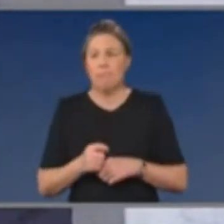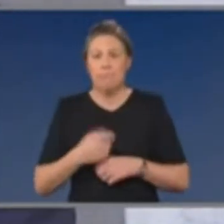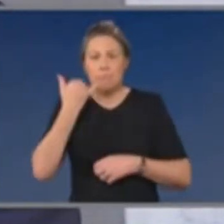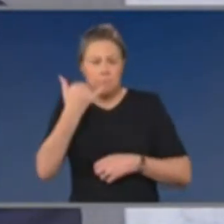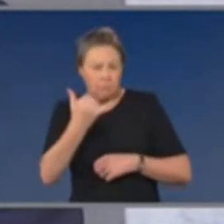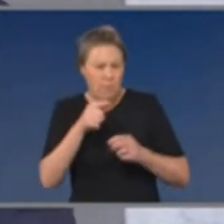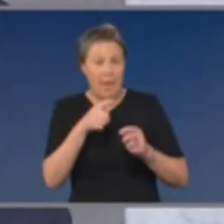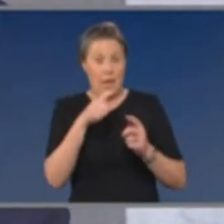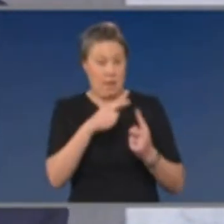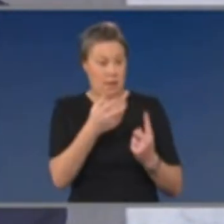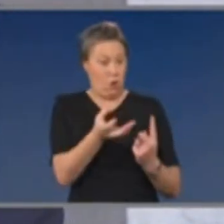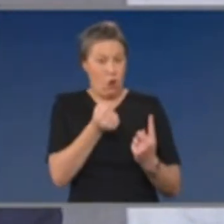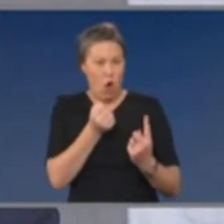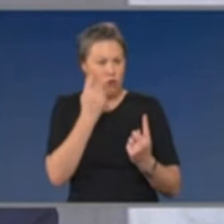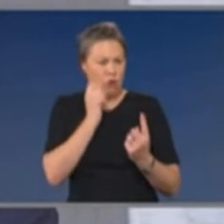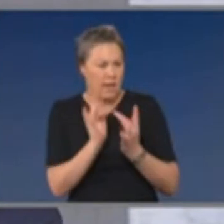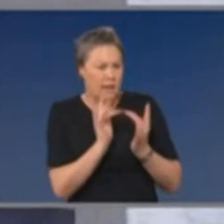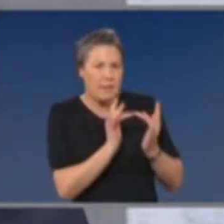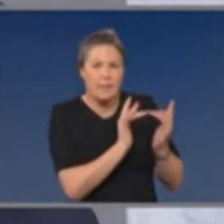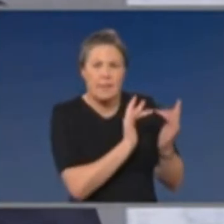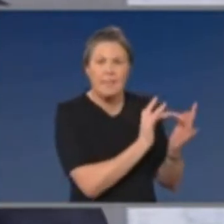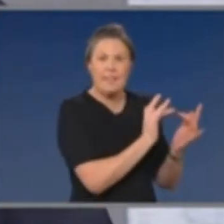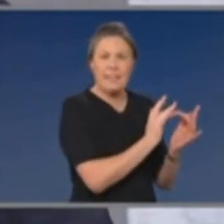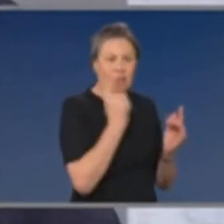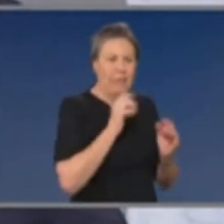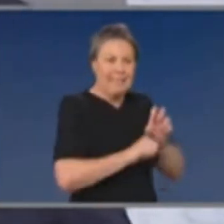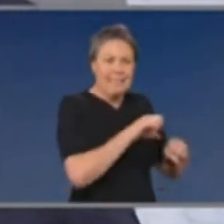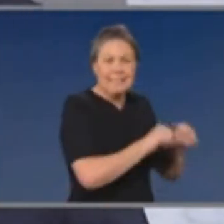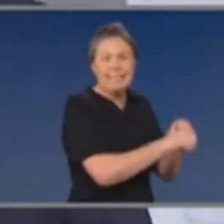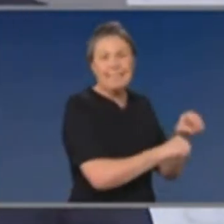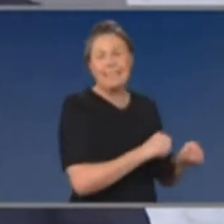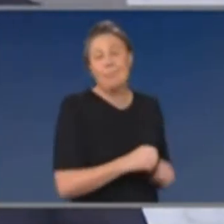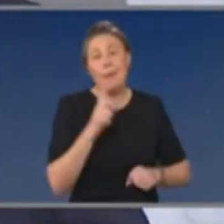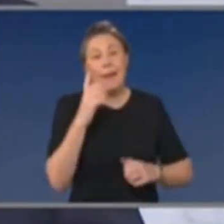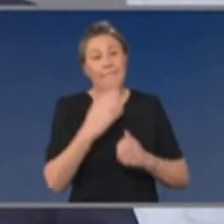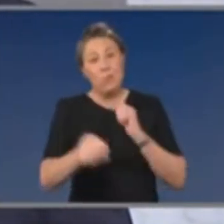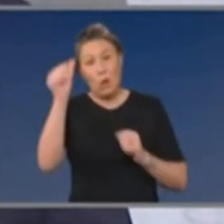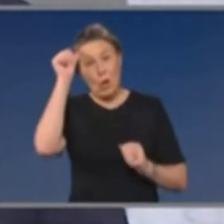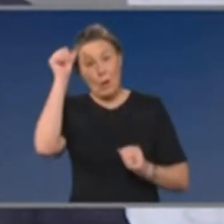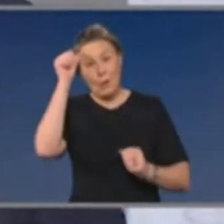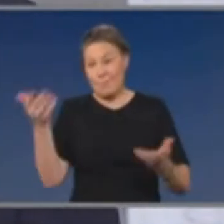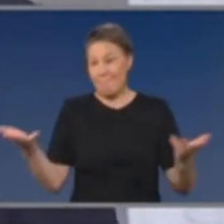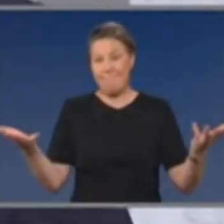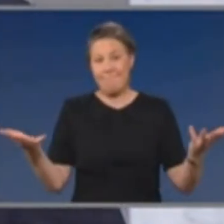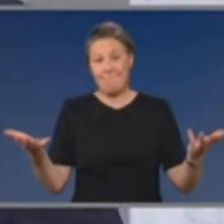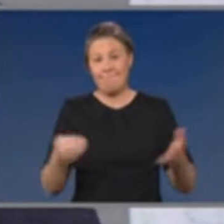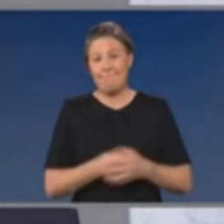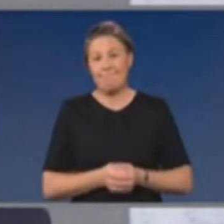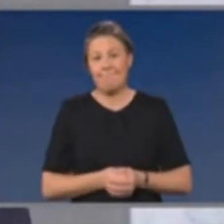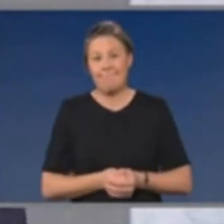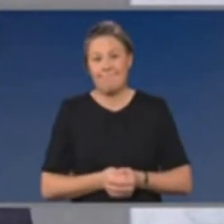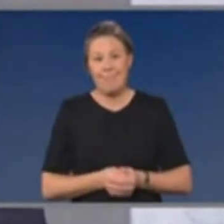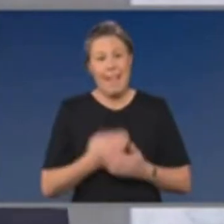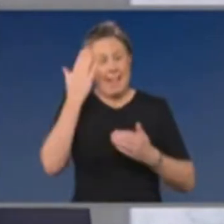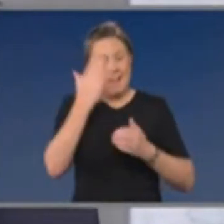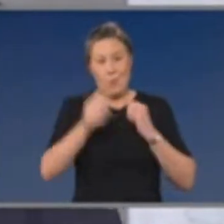hopefully we will see that situation continue to improve as well. But as we know, there are no guarantees. We're always in uncharted waters. Yeah,